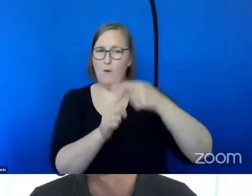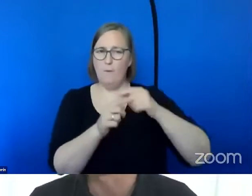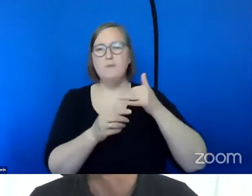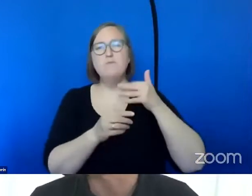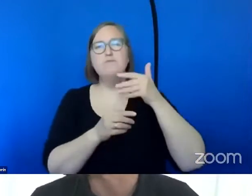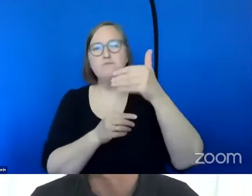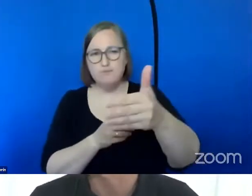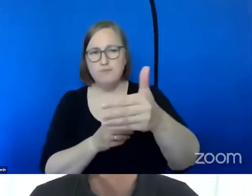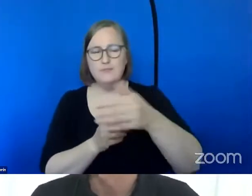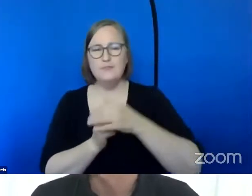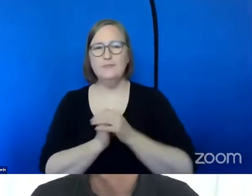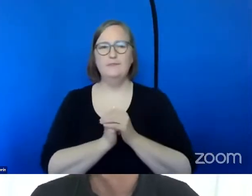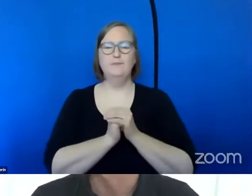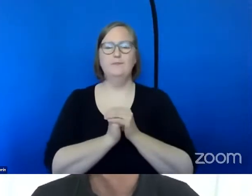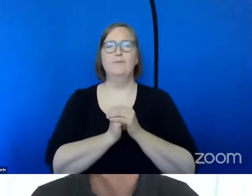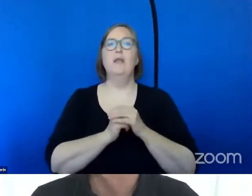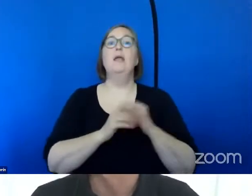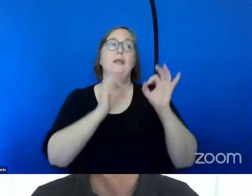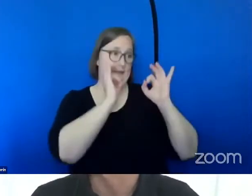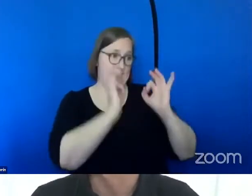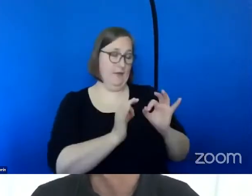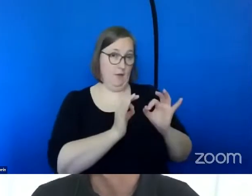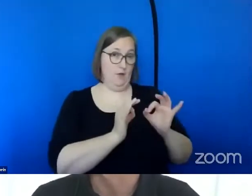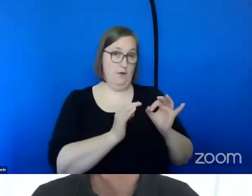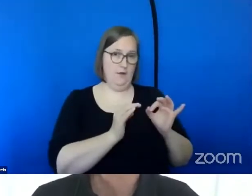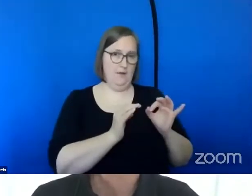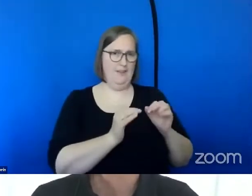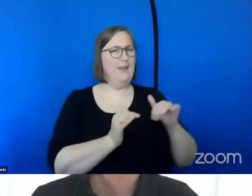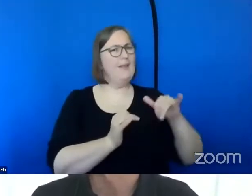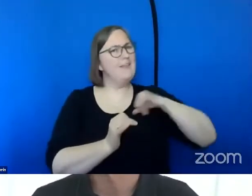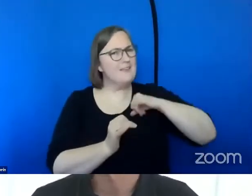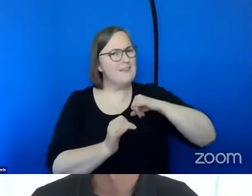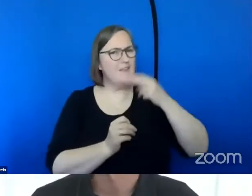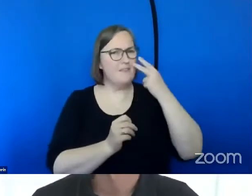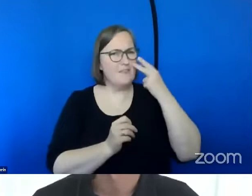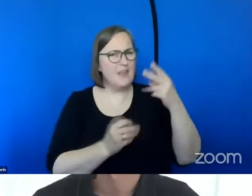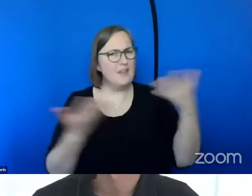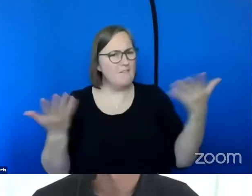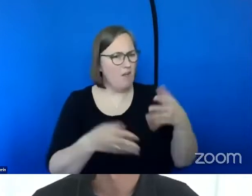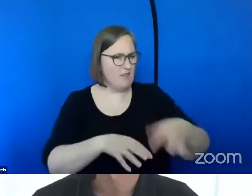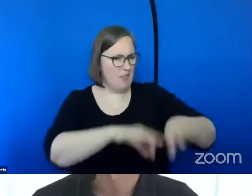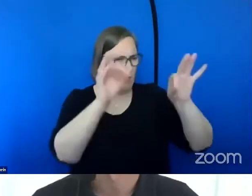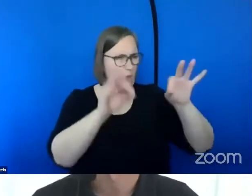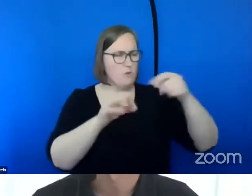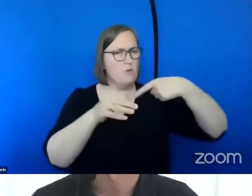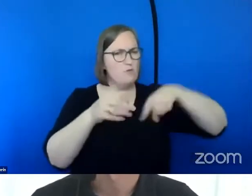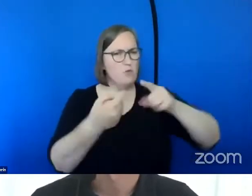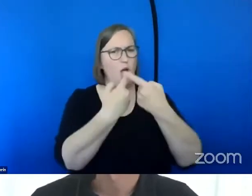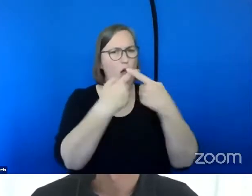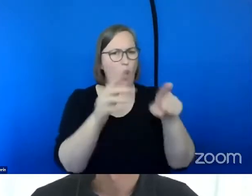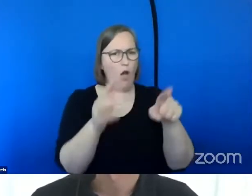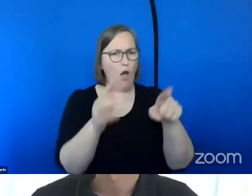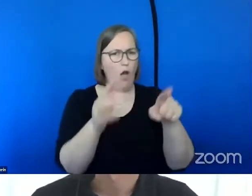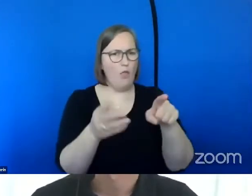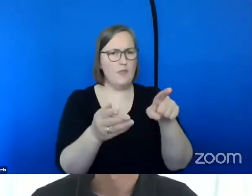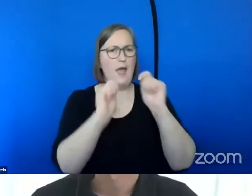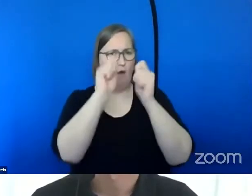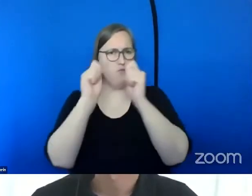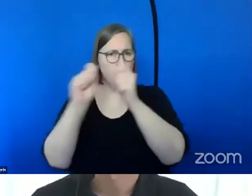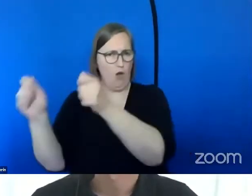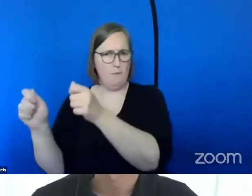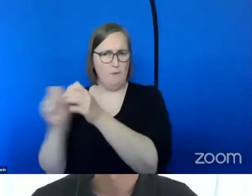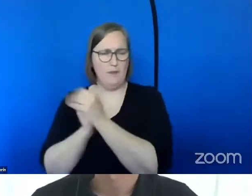2024 is launched and the pressure is on the teams. And of course, the challenges continue. Tomorrow we have